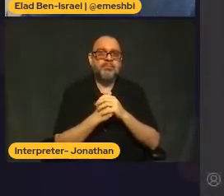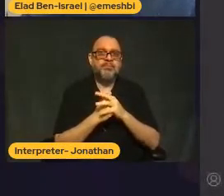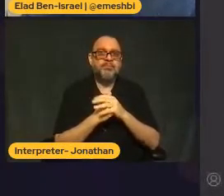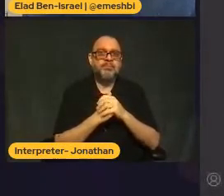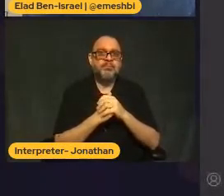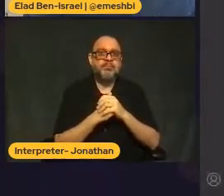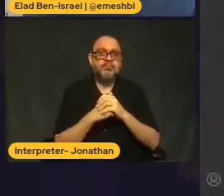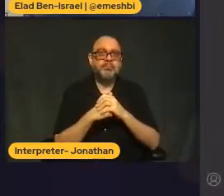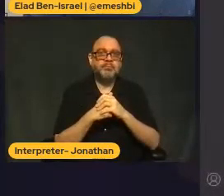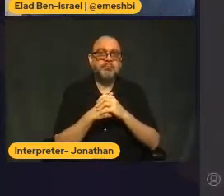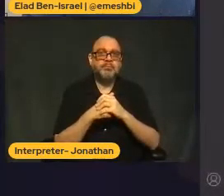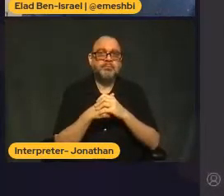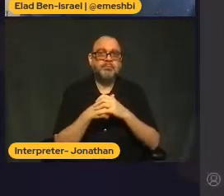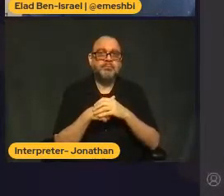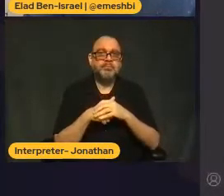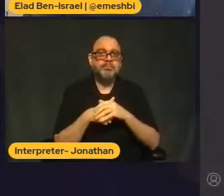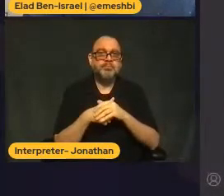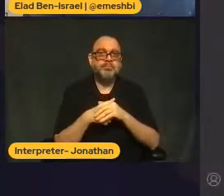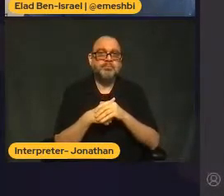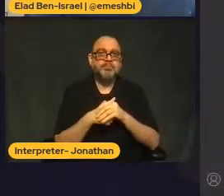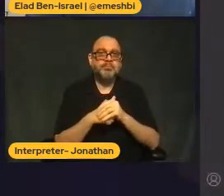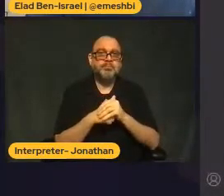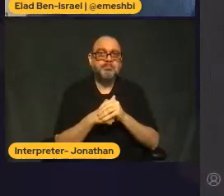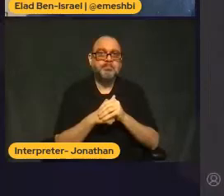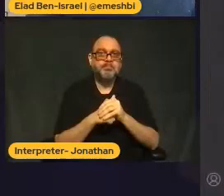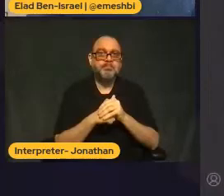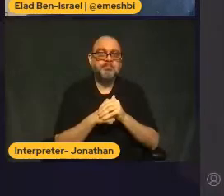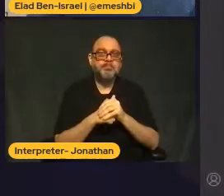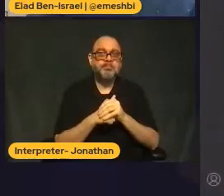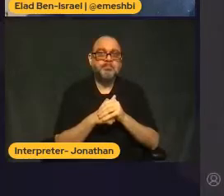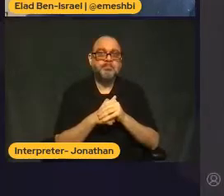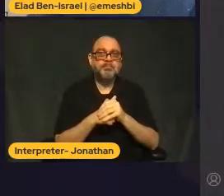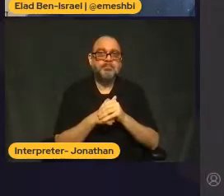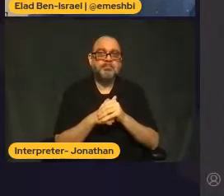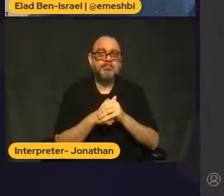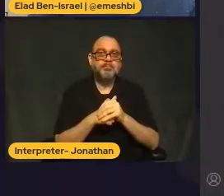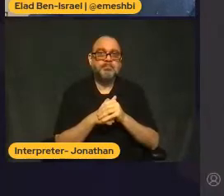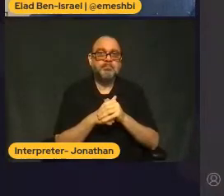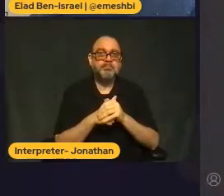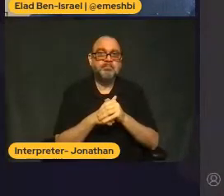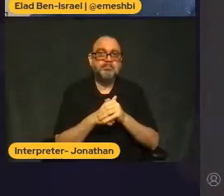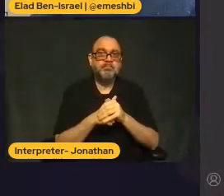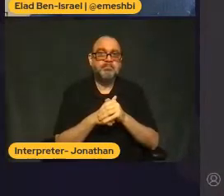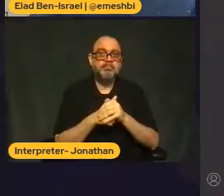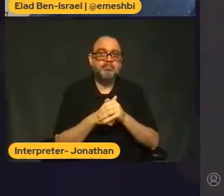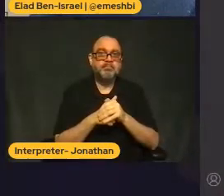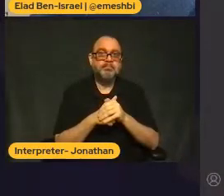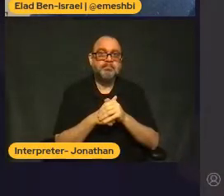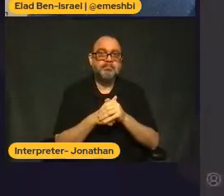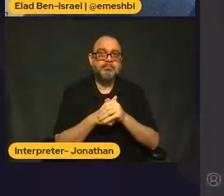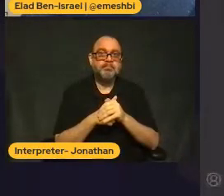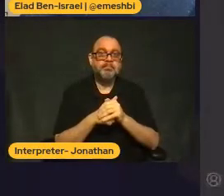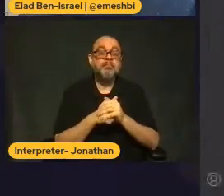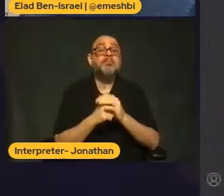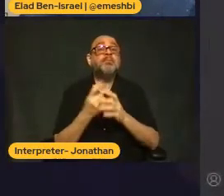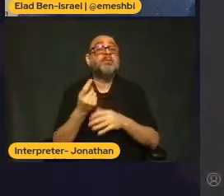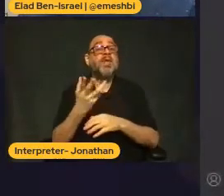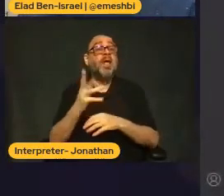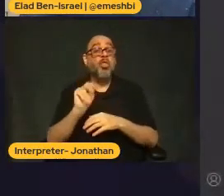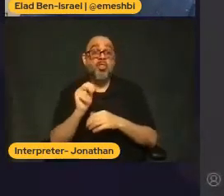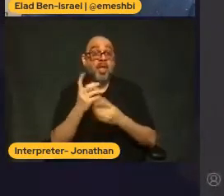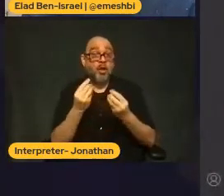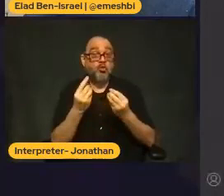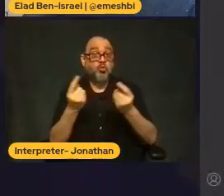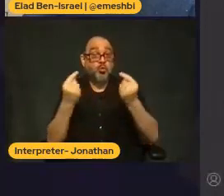table, table name. I'll just put it here. And then here I can